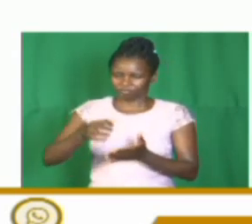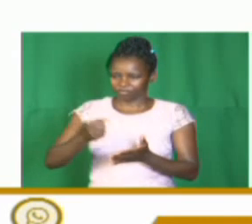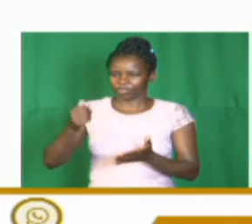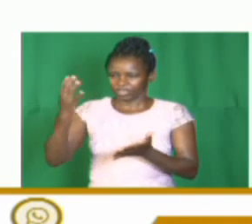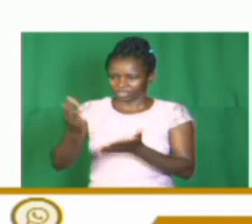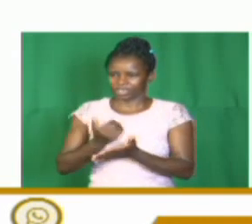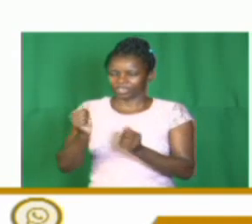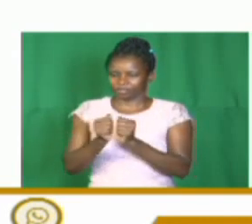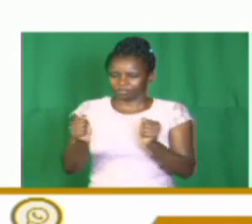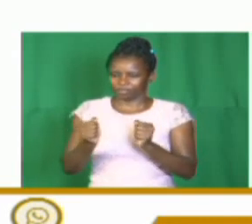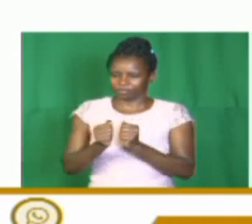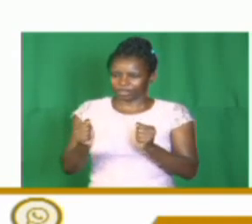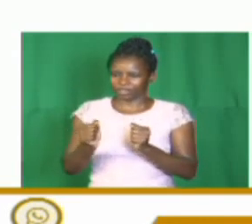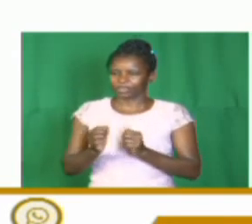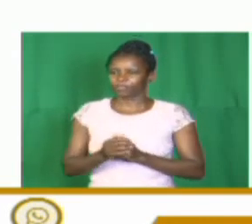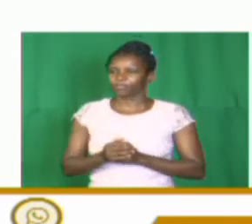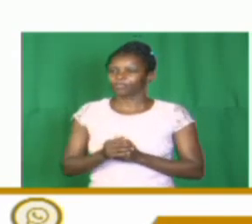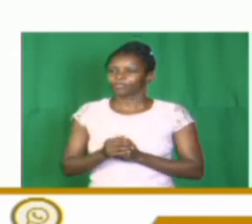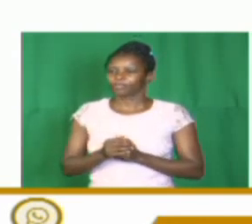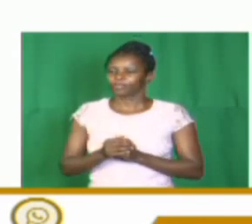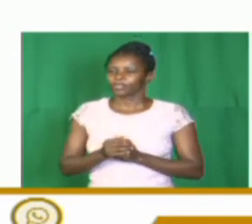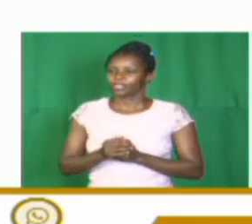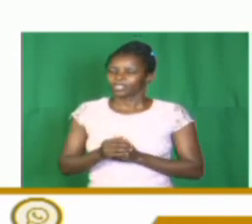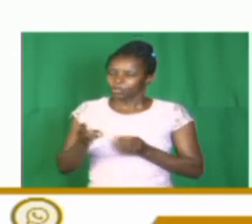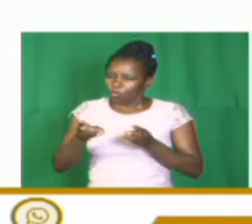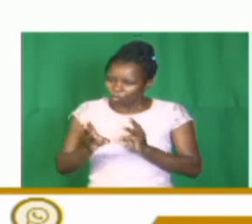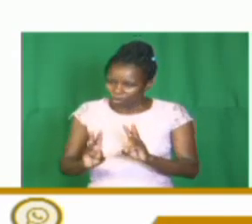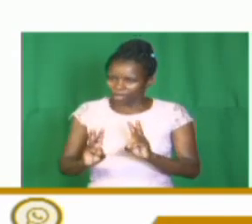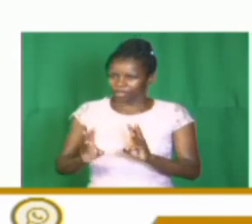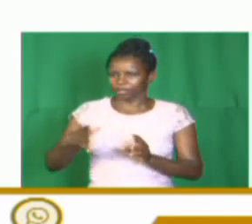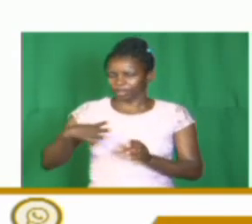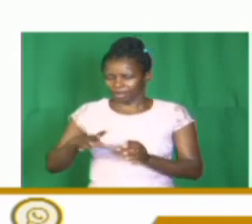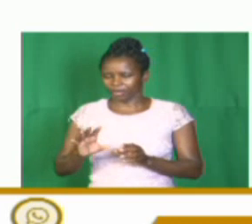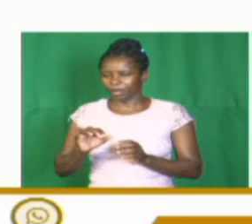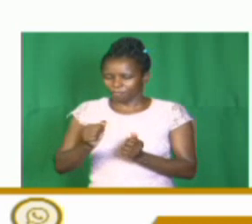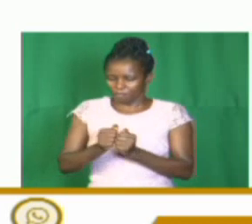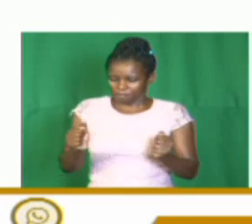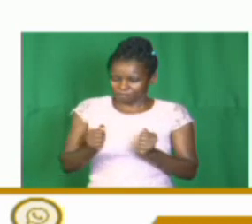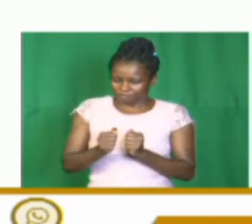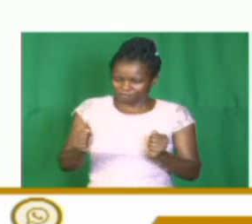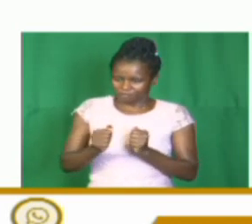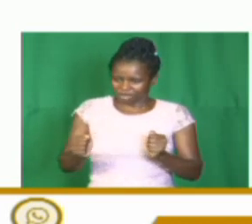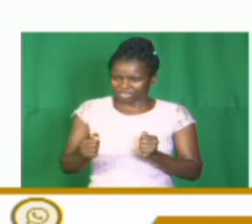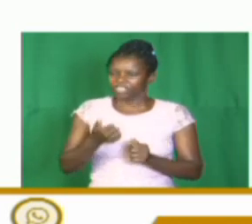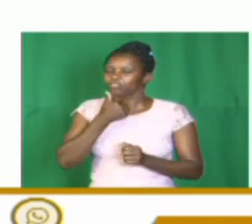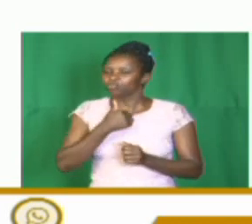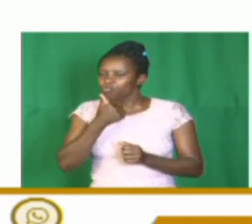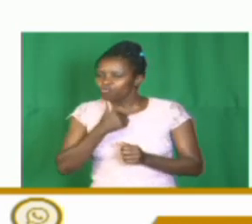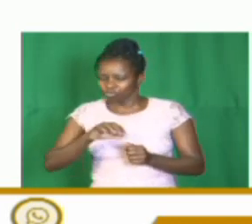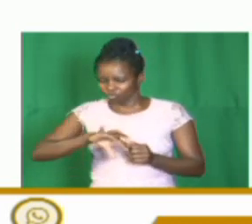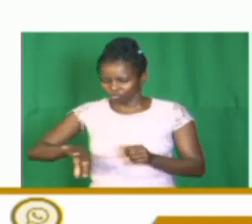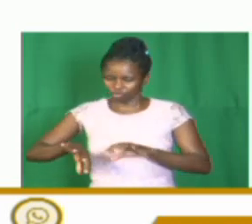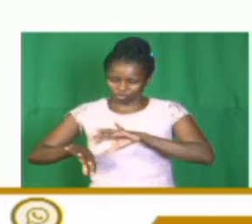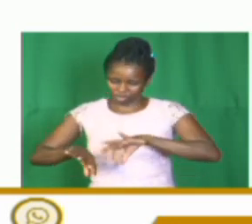by the magnet. So that is how the magnet is used to